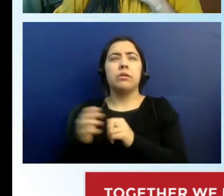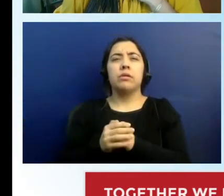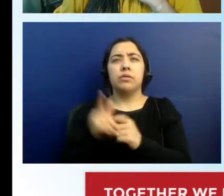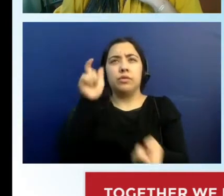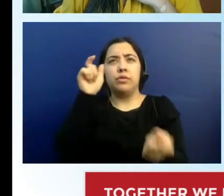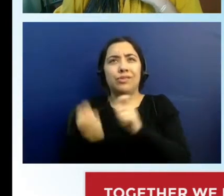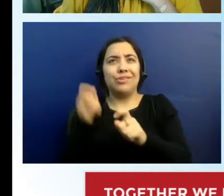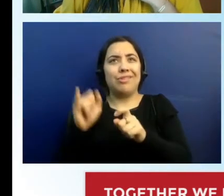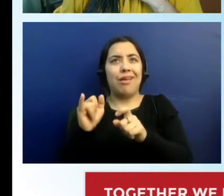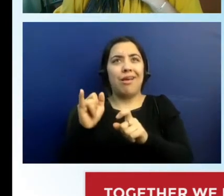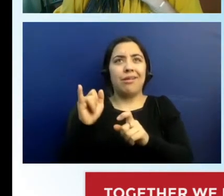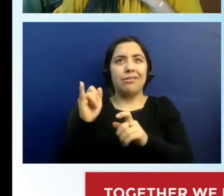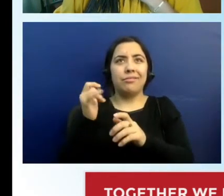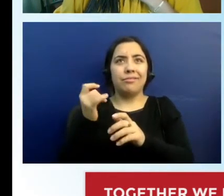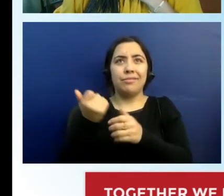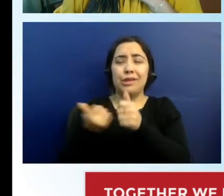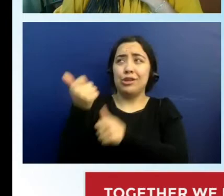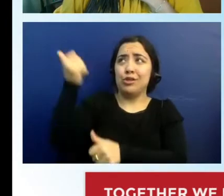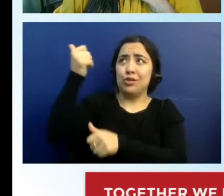has to happen.